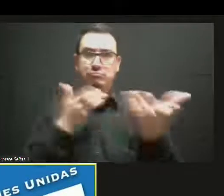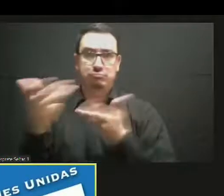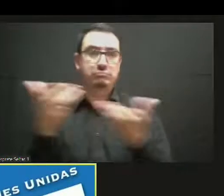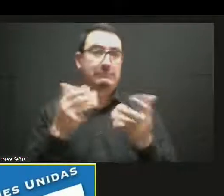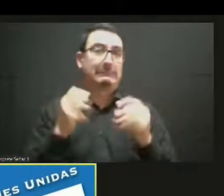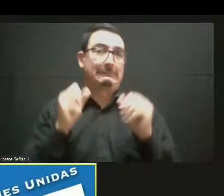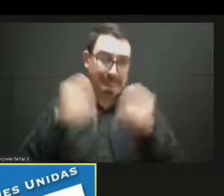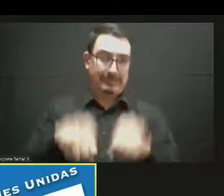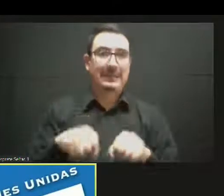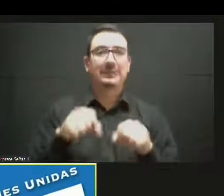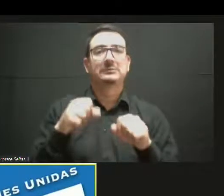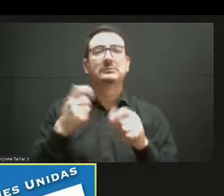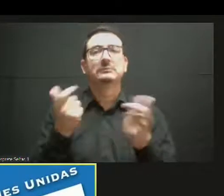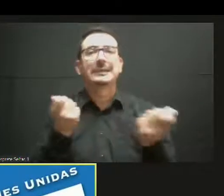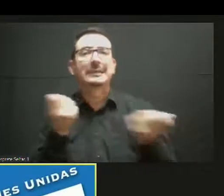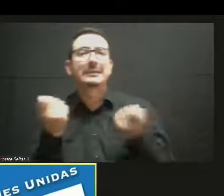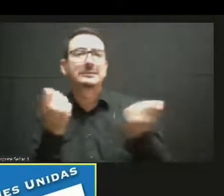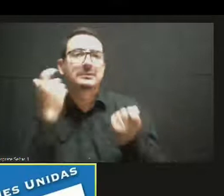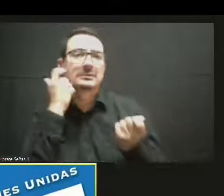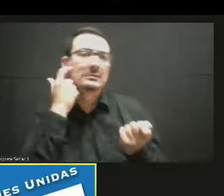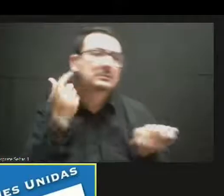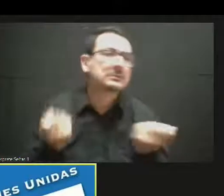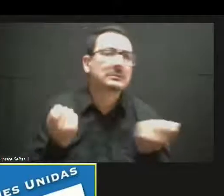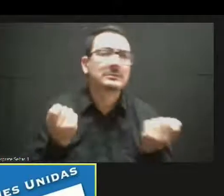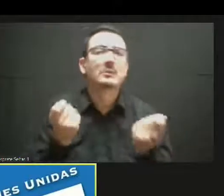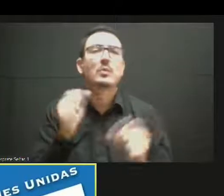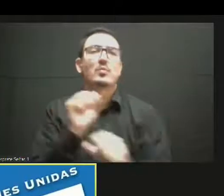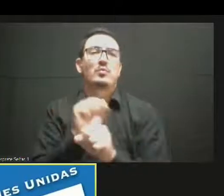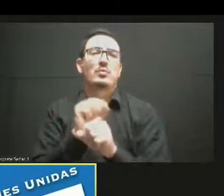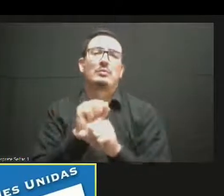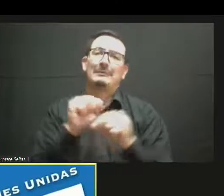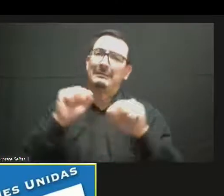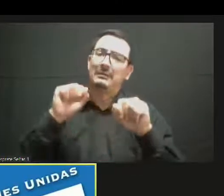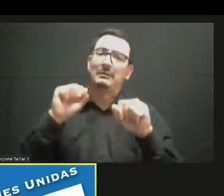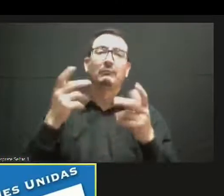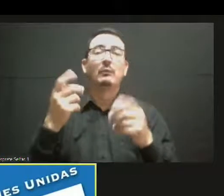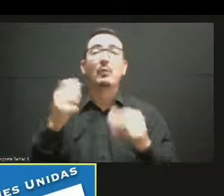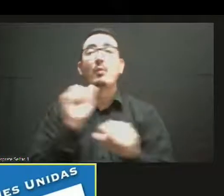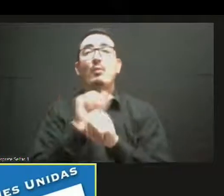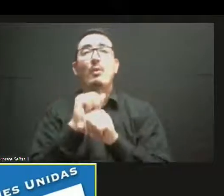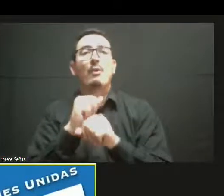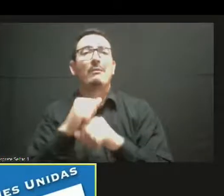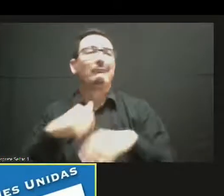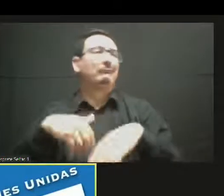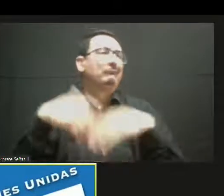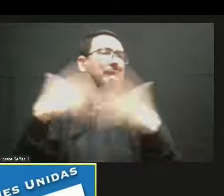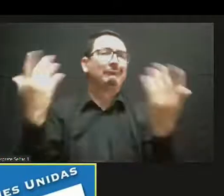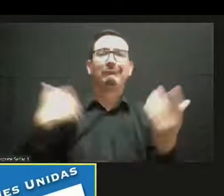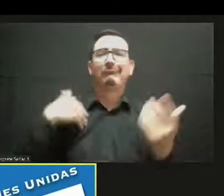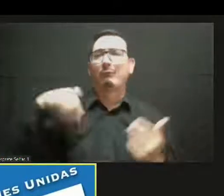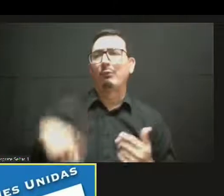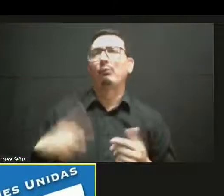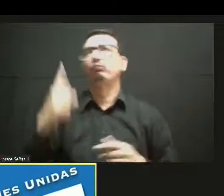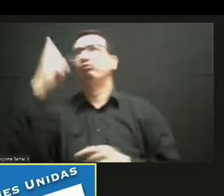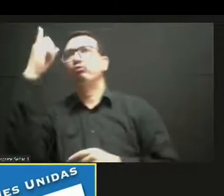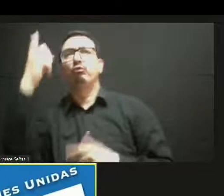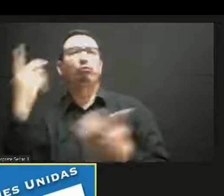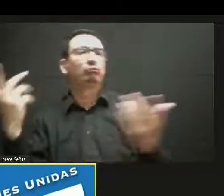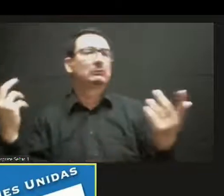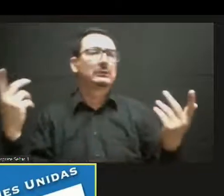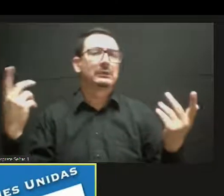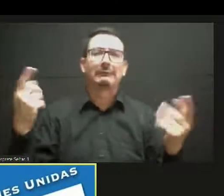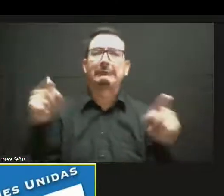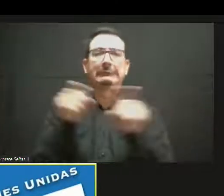in elsewhere in the south or in northern countries, it would present a major opportunity for